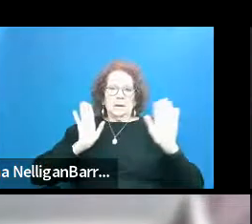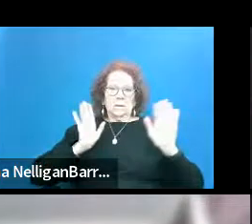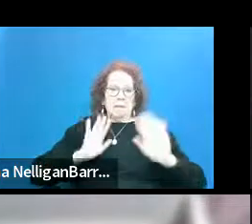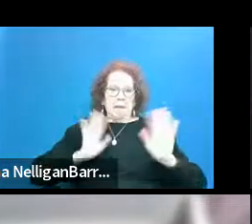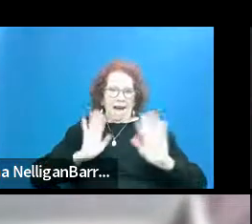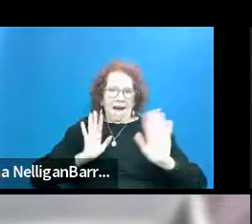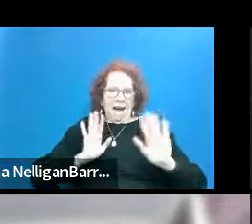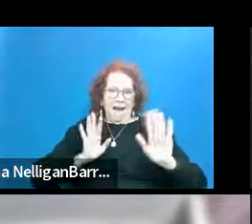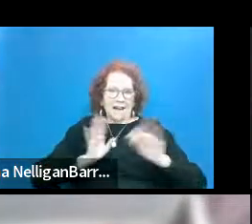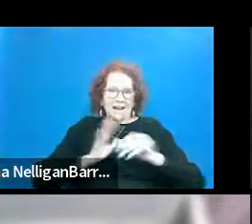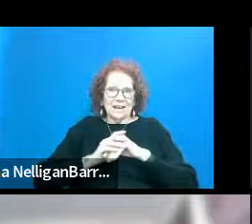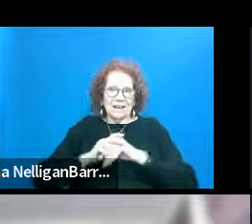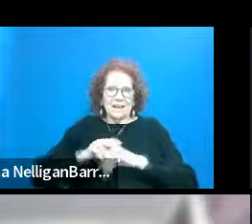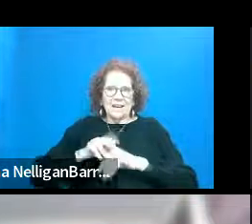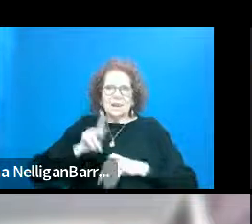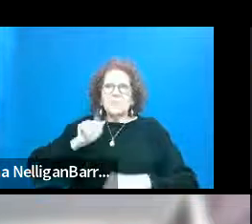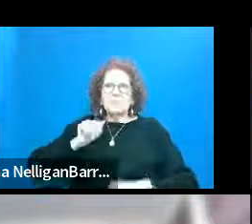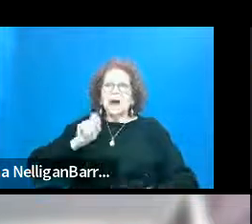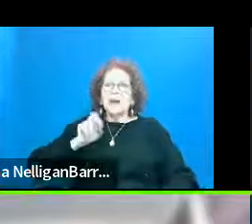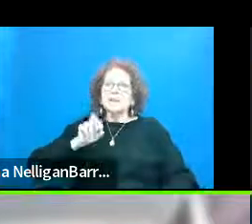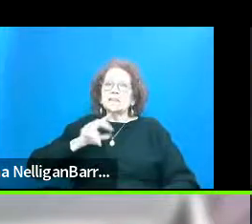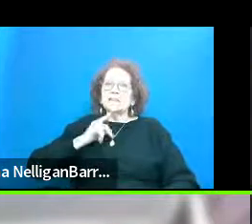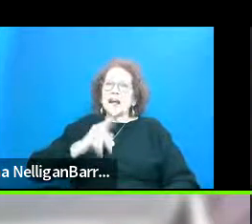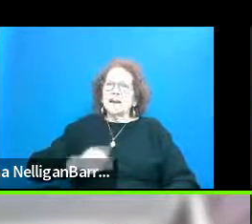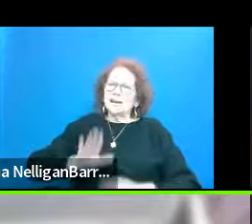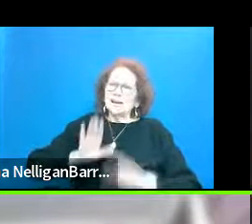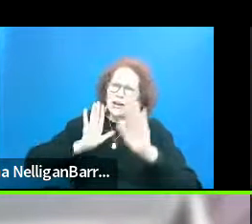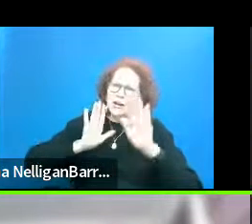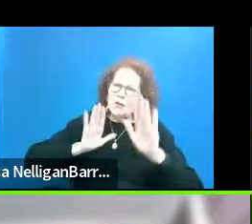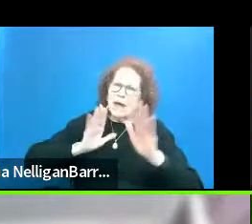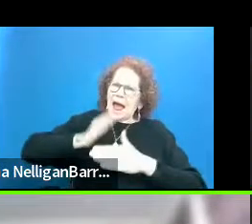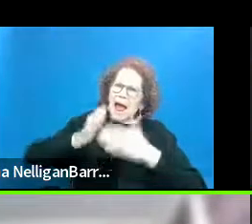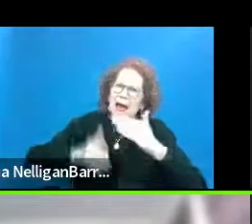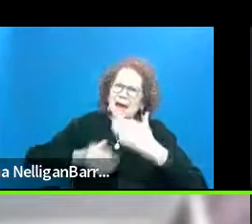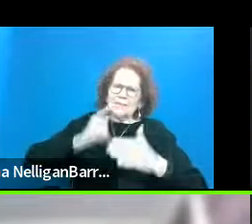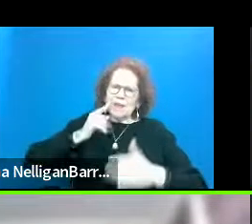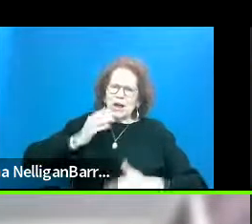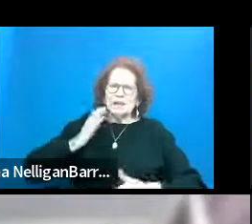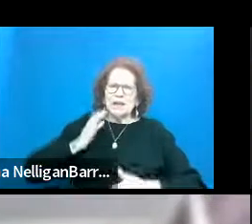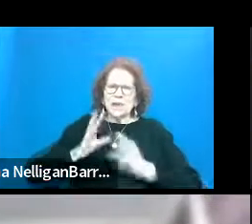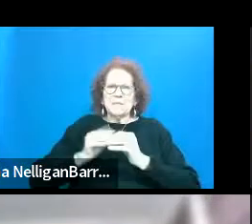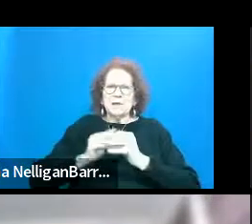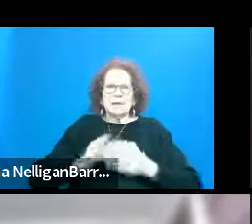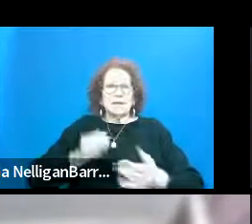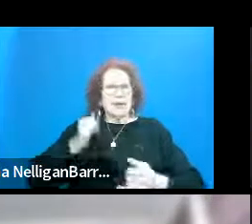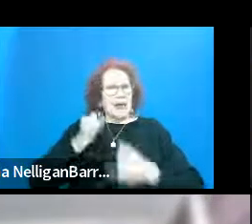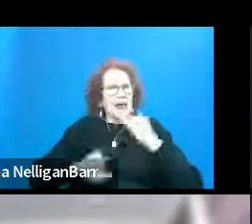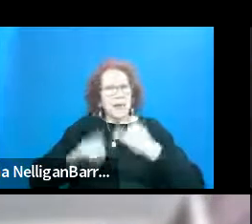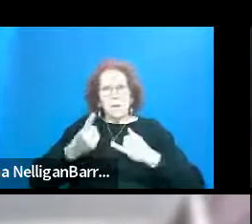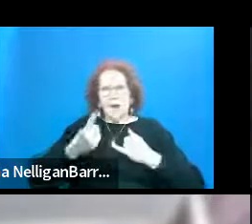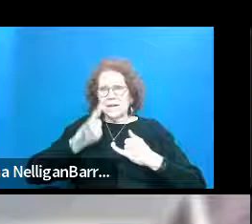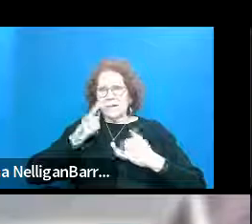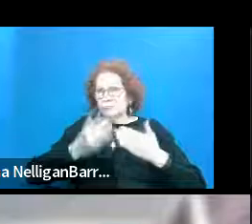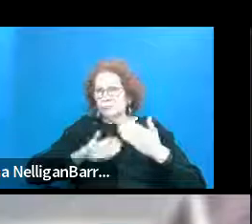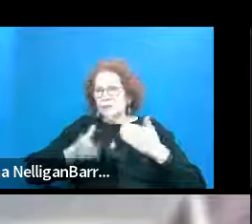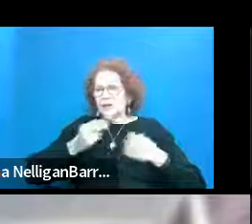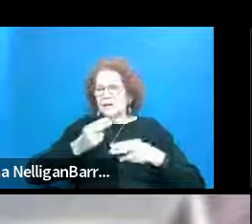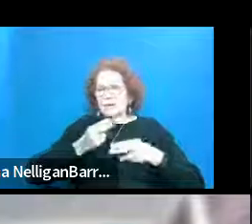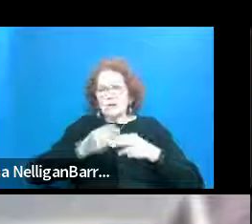to chairs meeting. The Good last decision. one forever, and it was the shortest of them all. God bless you, sir.